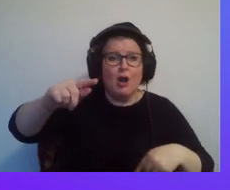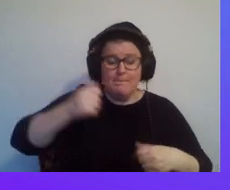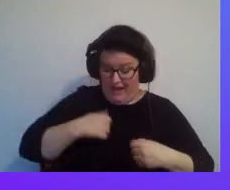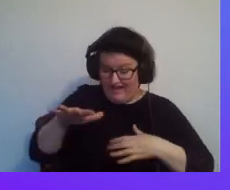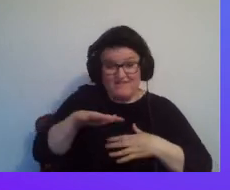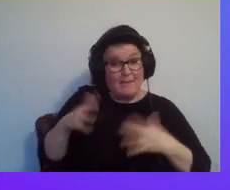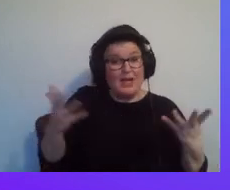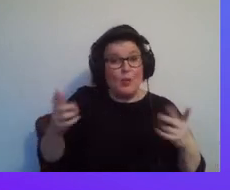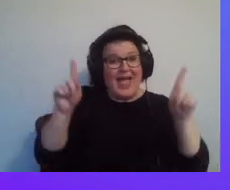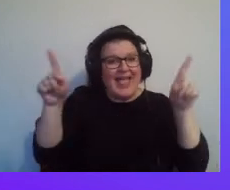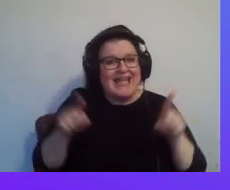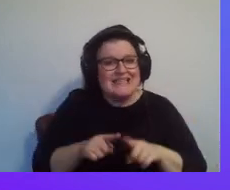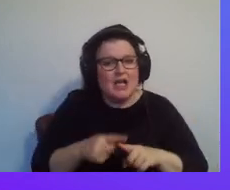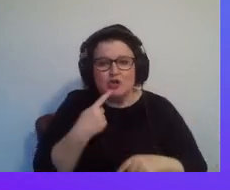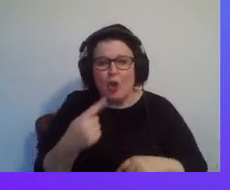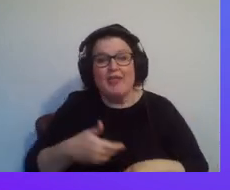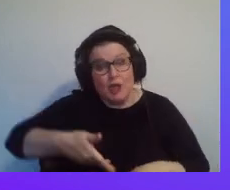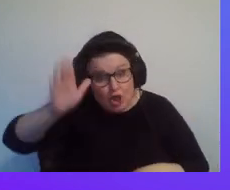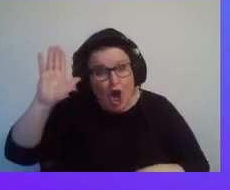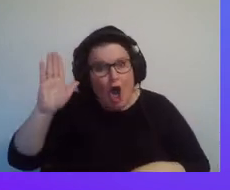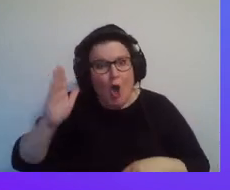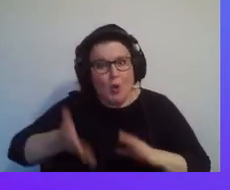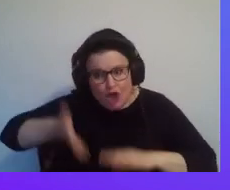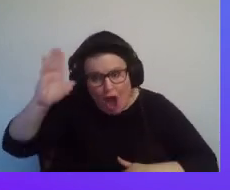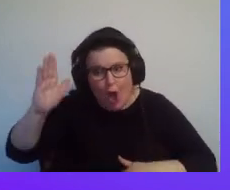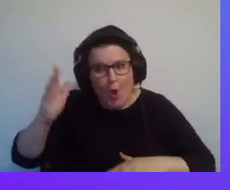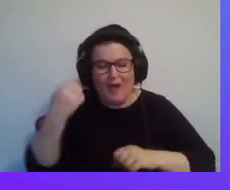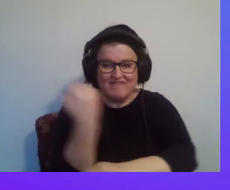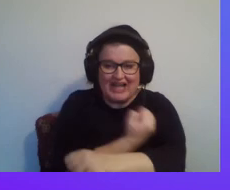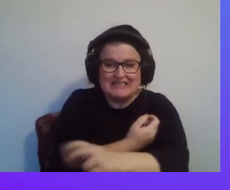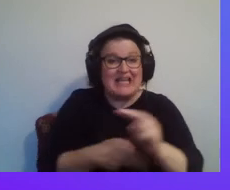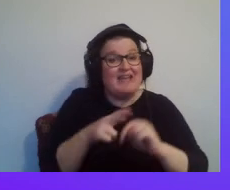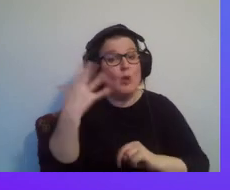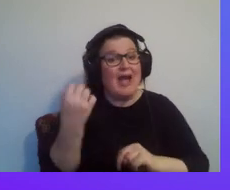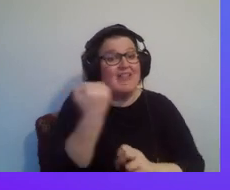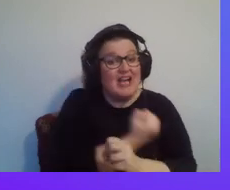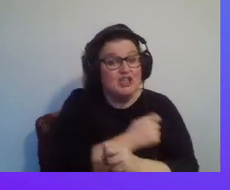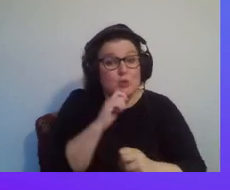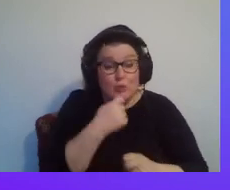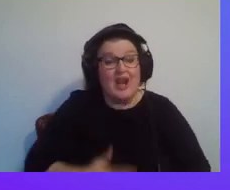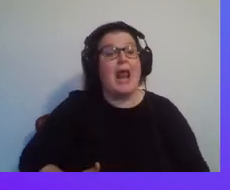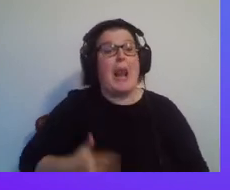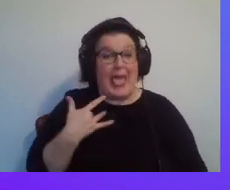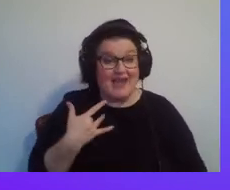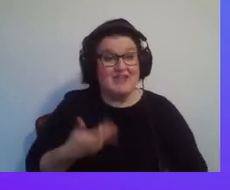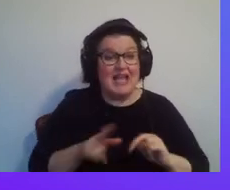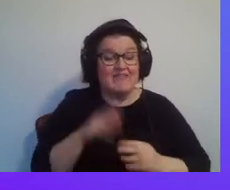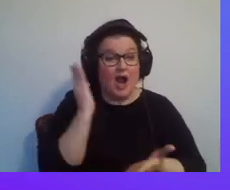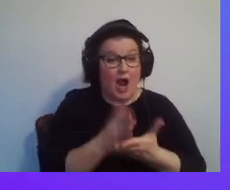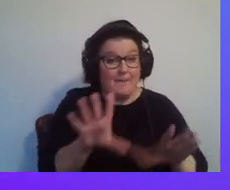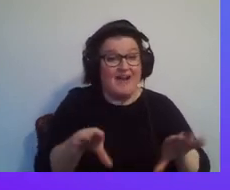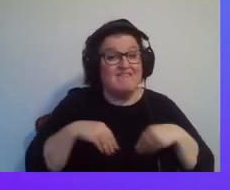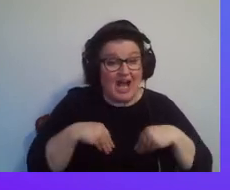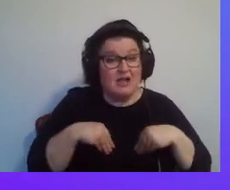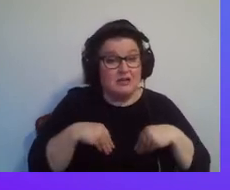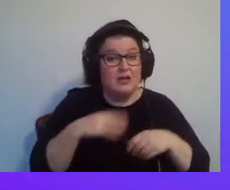whatever. Because you will live if you have this. Whereas if you don't, you won't be able to, you